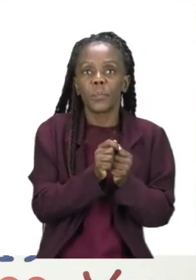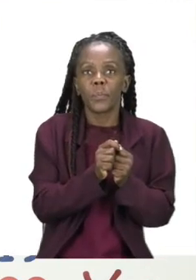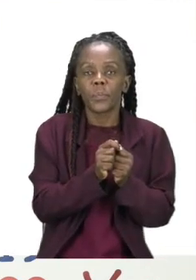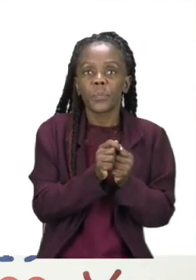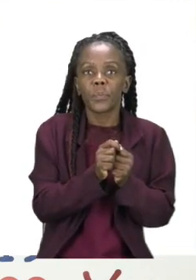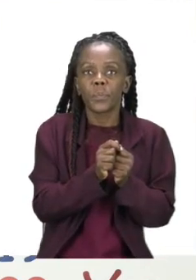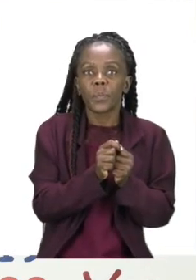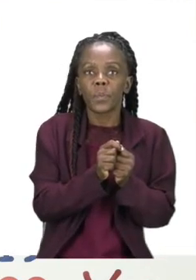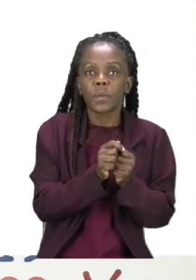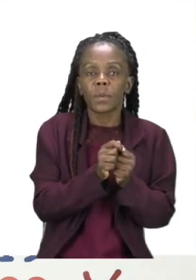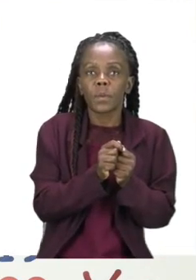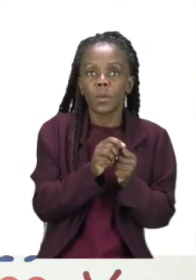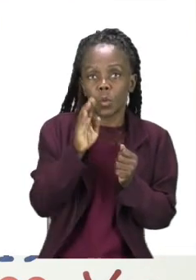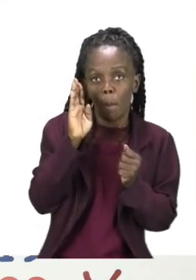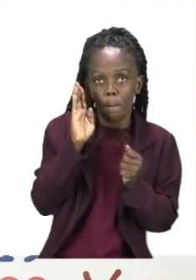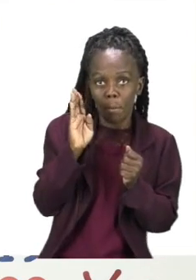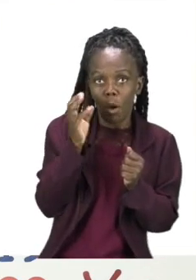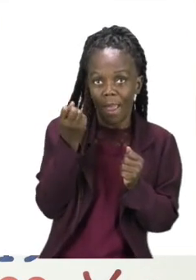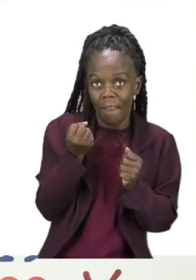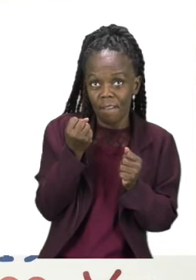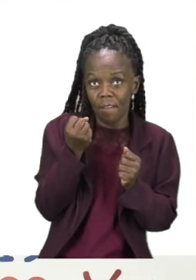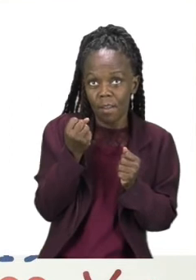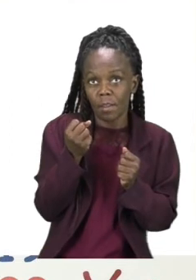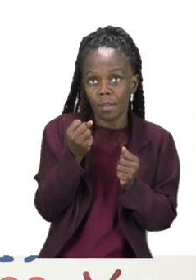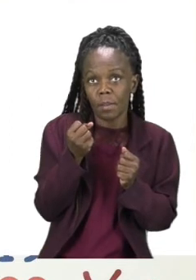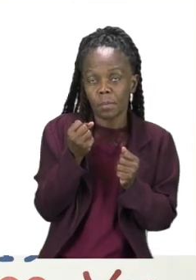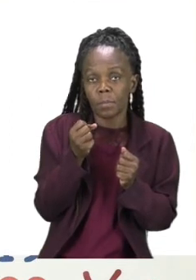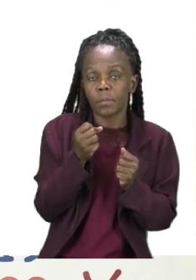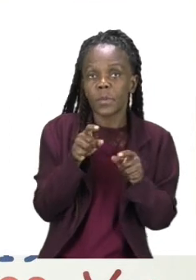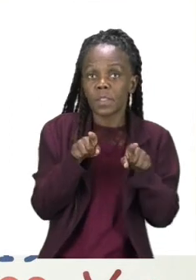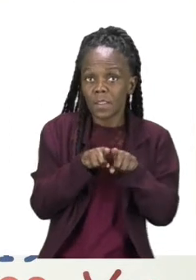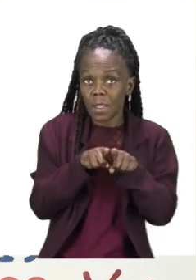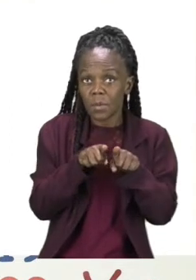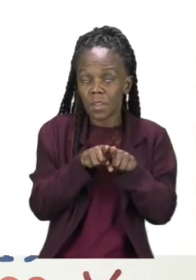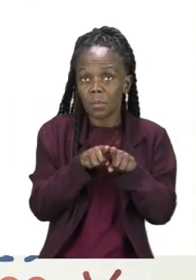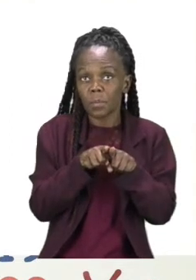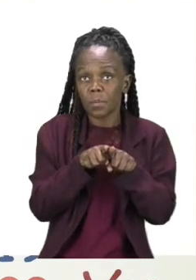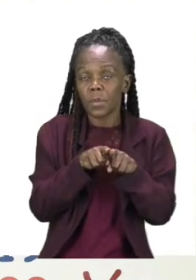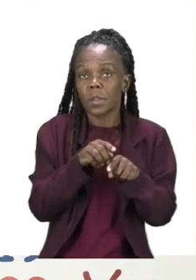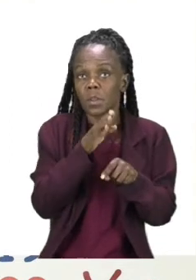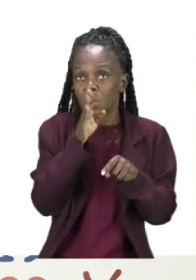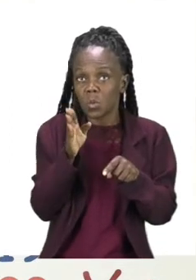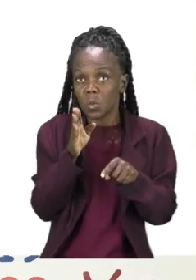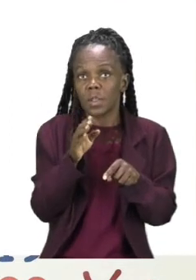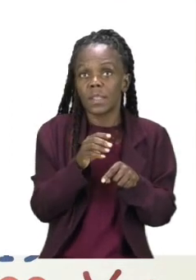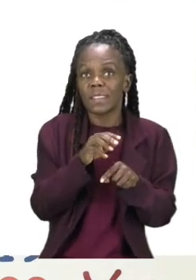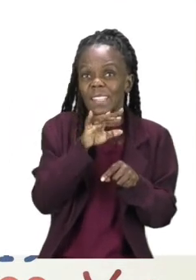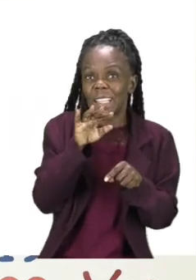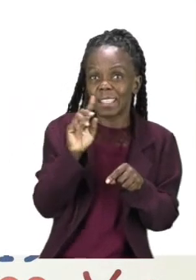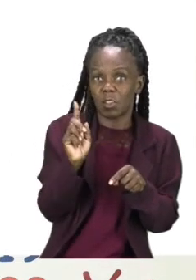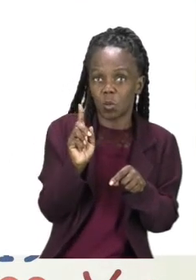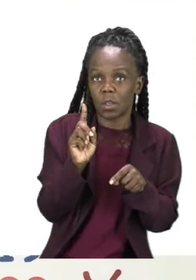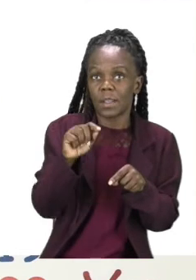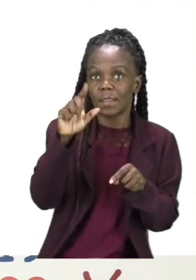have our B here and our B there. Now we are looking for a L next to the